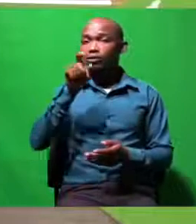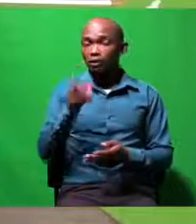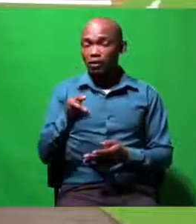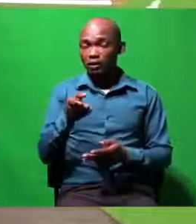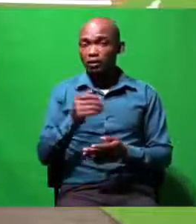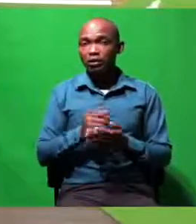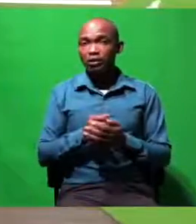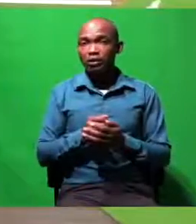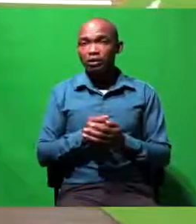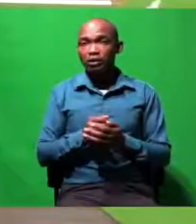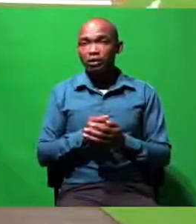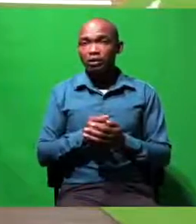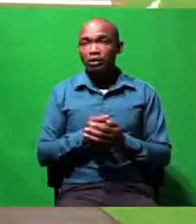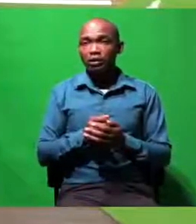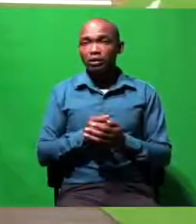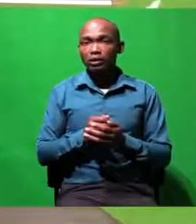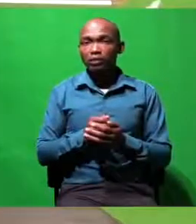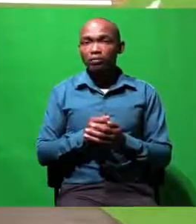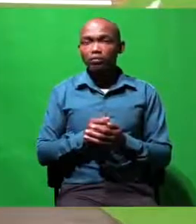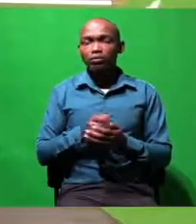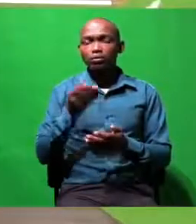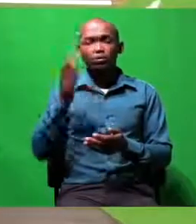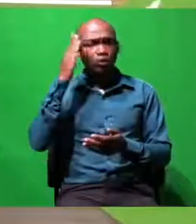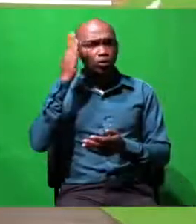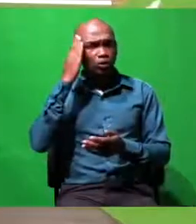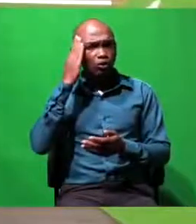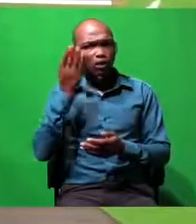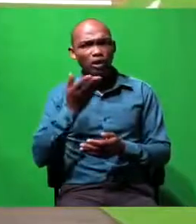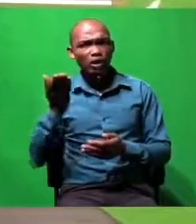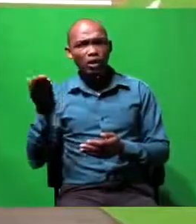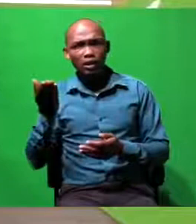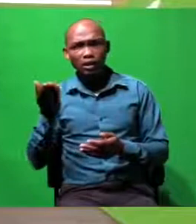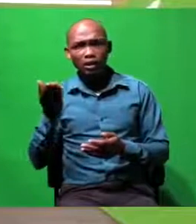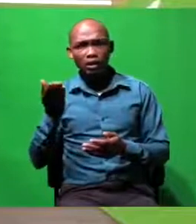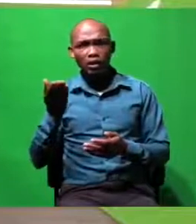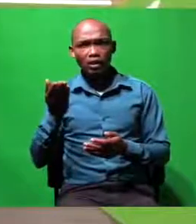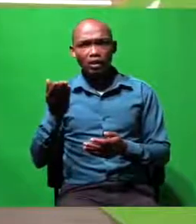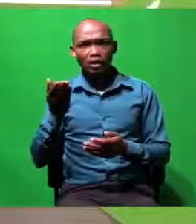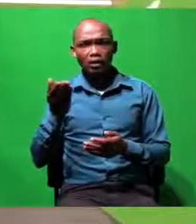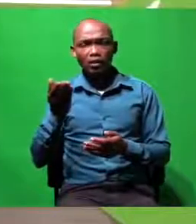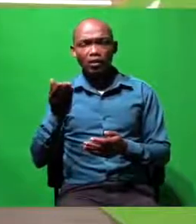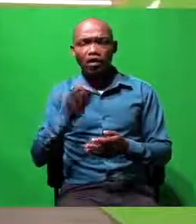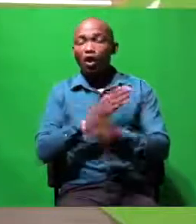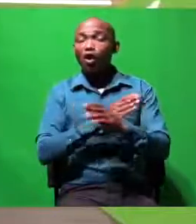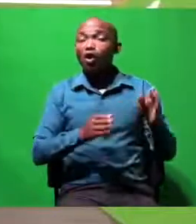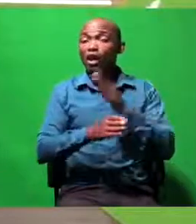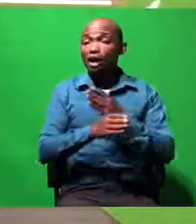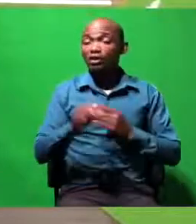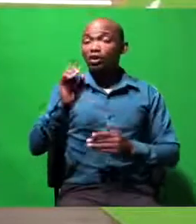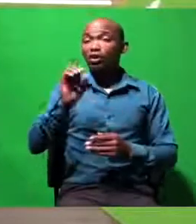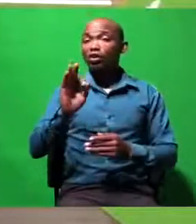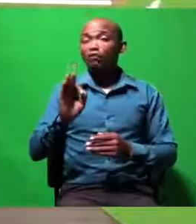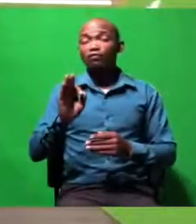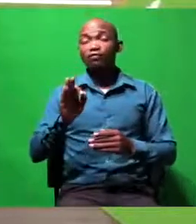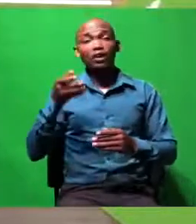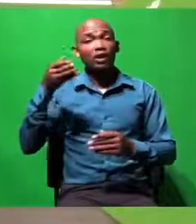you know any sort of organ of government? You've already learned organ of government when